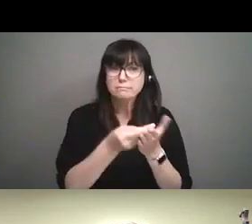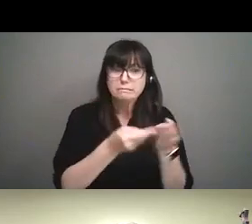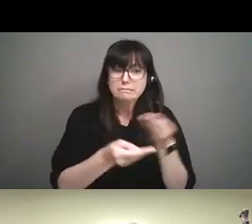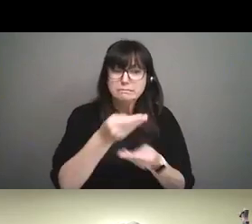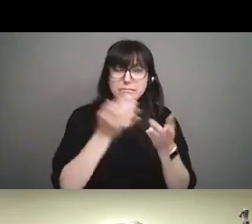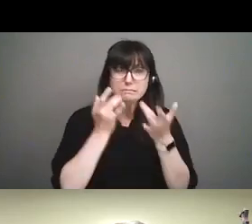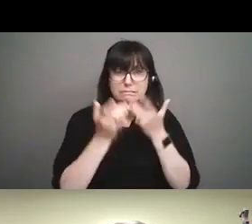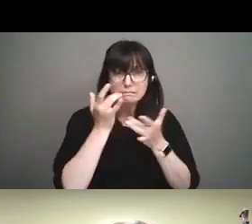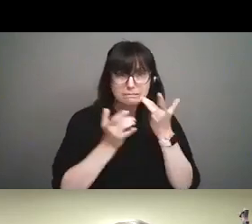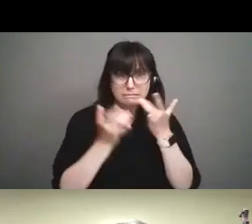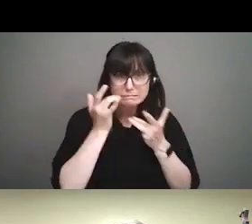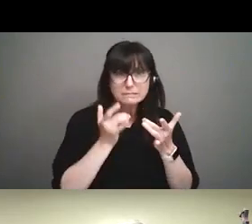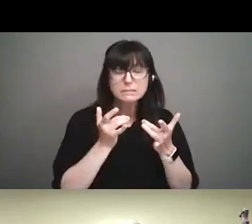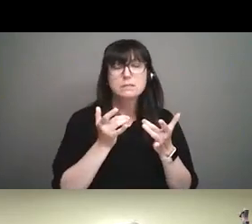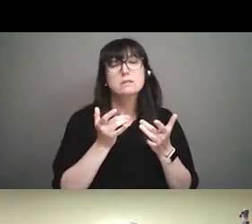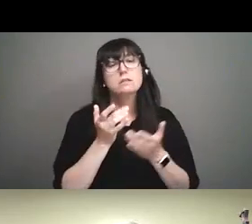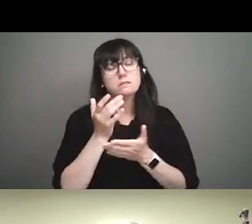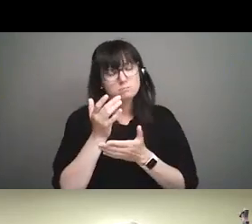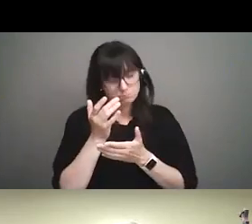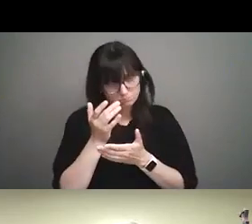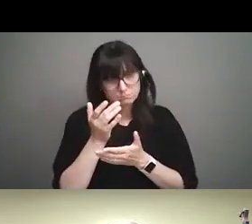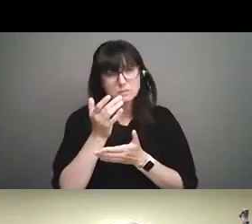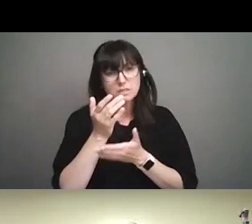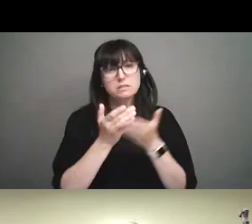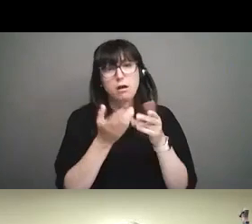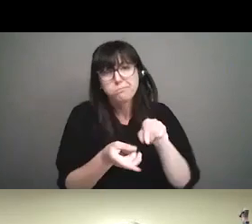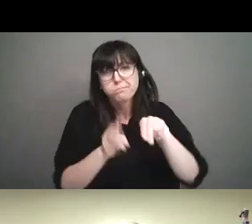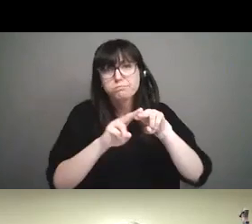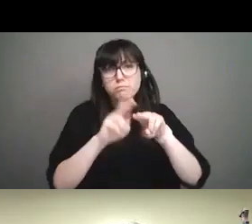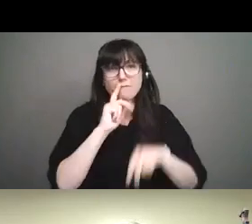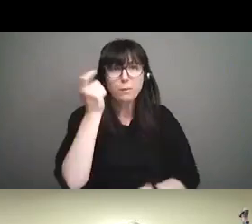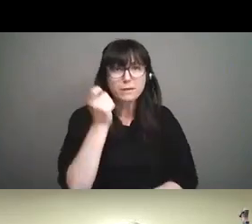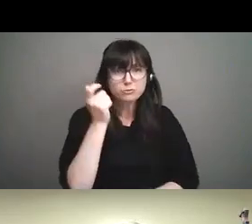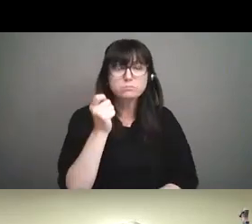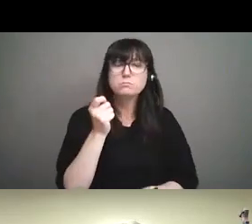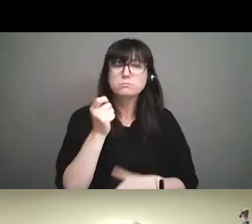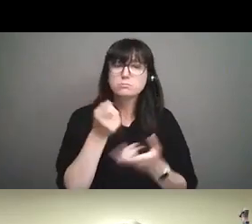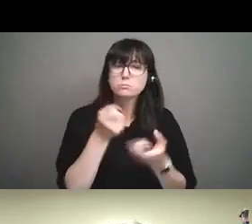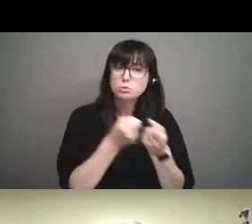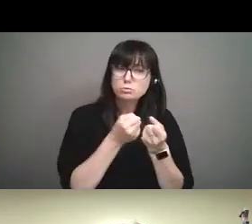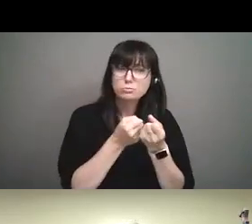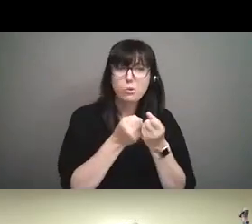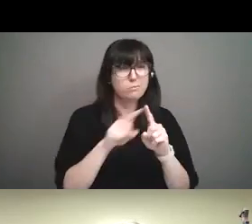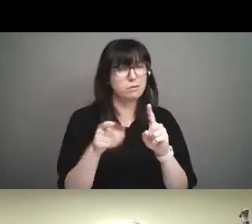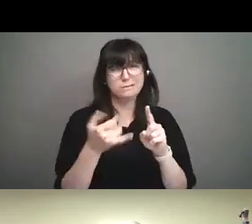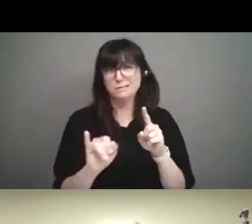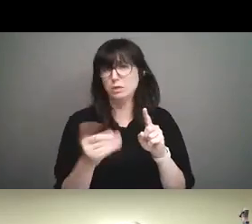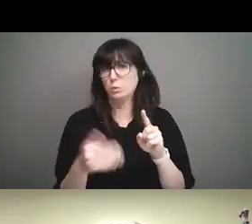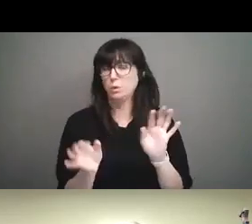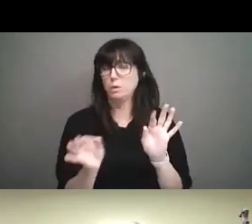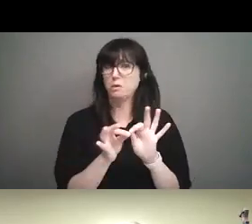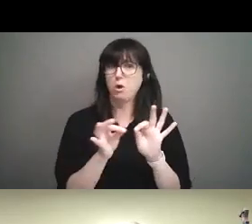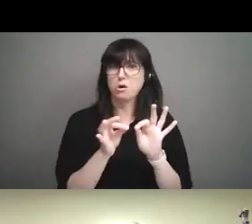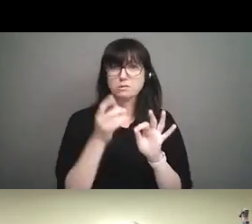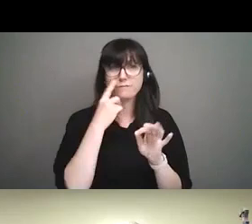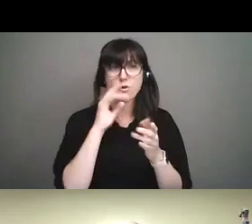There have been some modest adjustments to pensions to offset this, but still the costs of perhaps